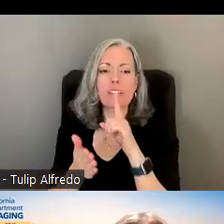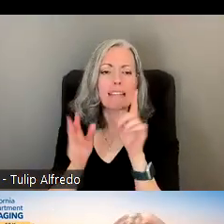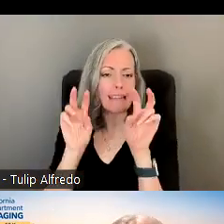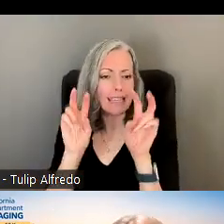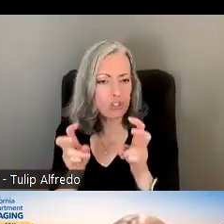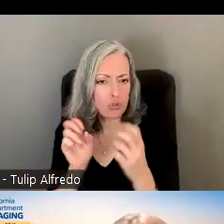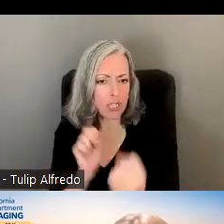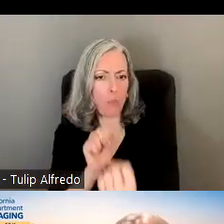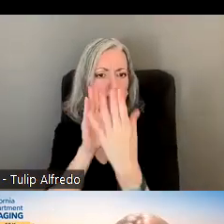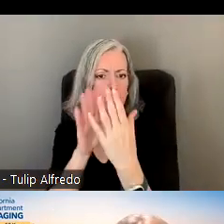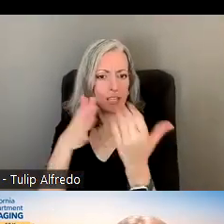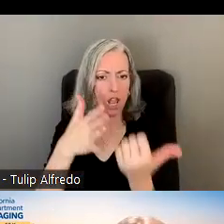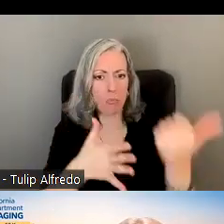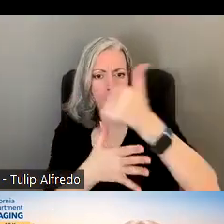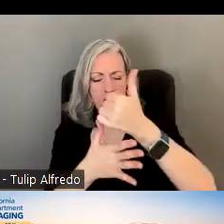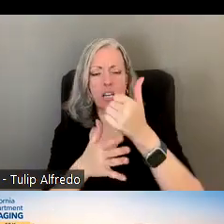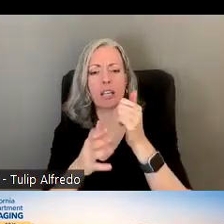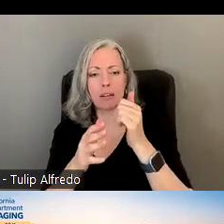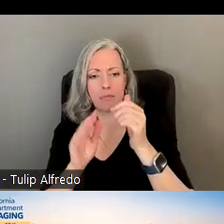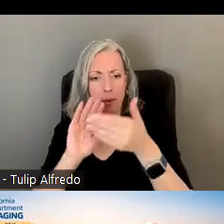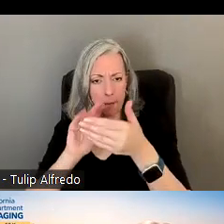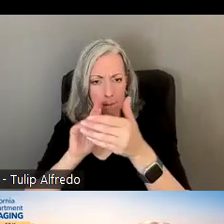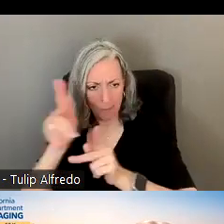are facing our priority populations.